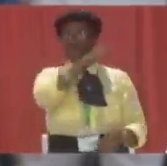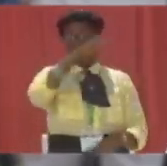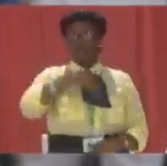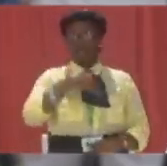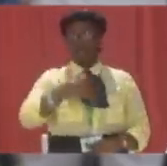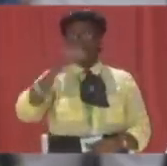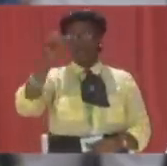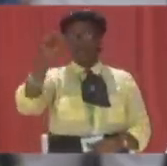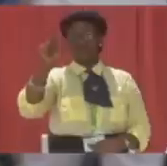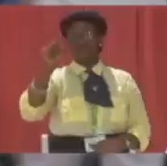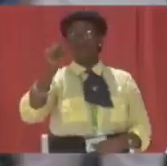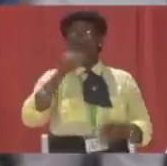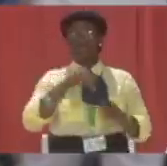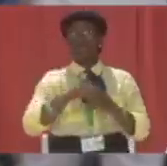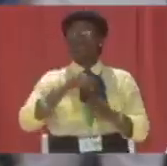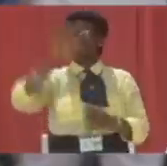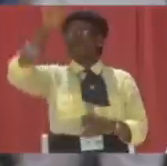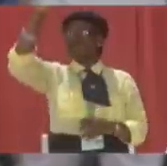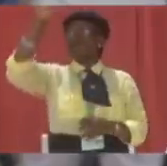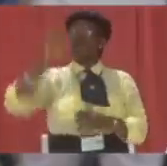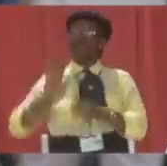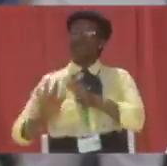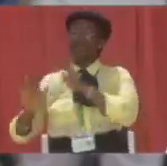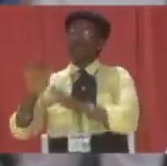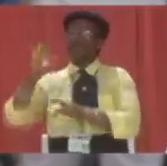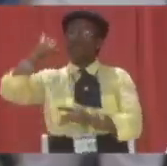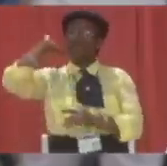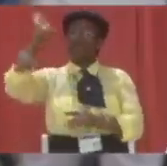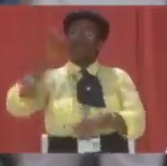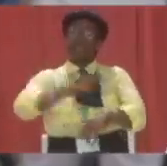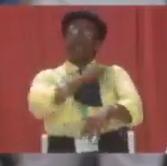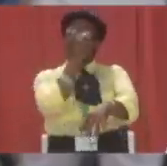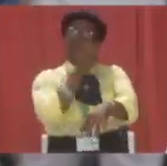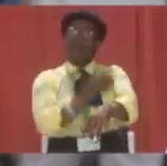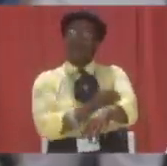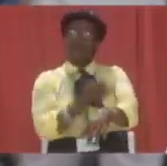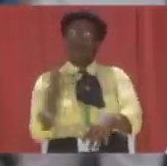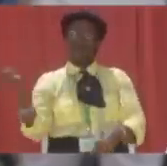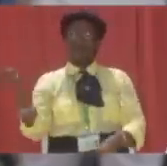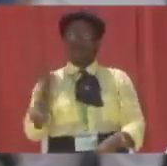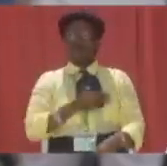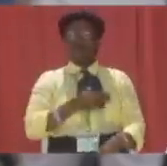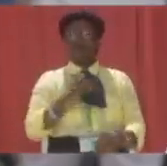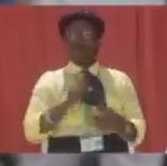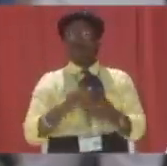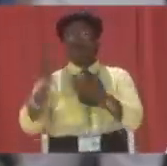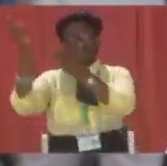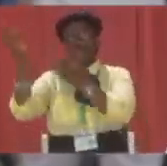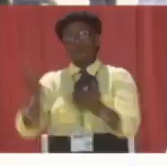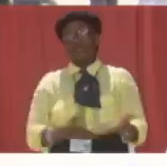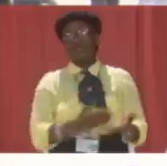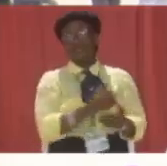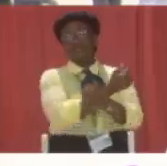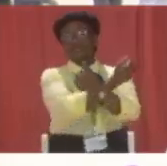in His infinite mercy, will empower us to bring salvation to every member of our